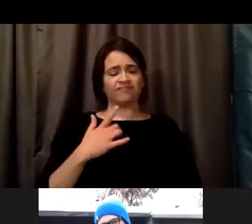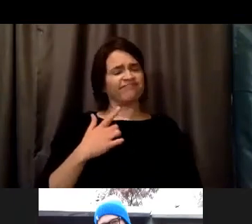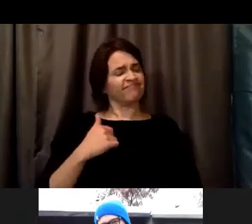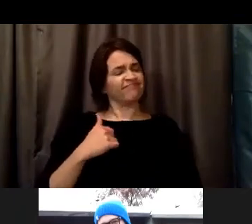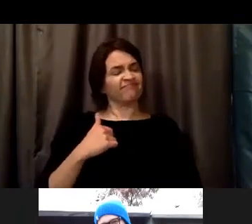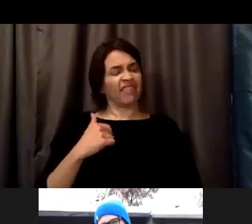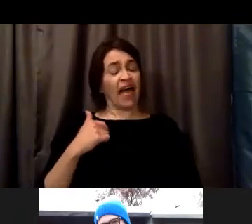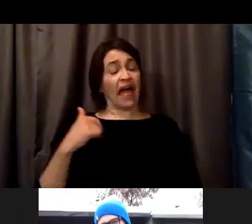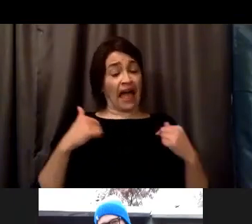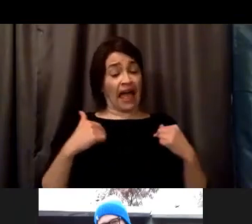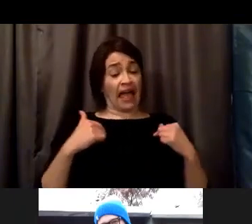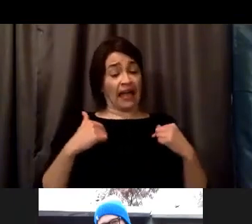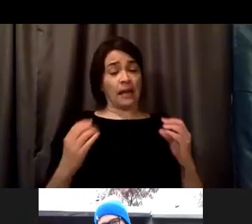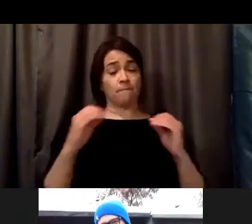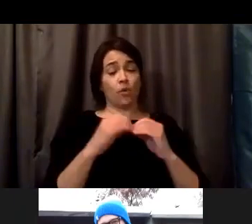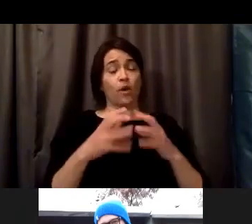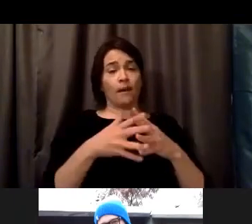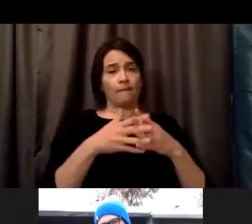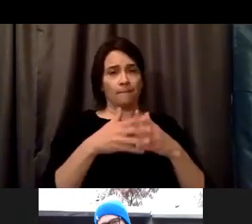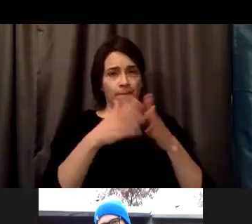Cambodian.